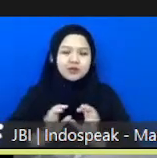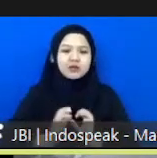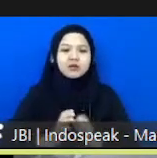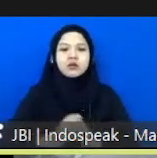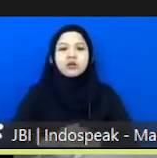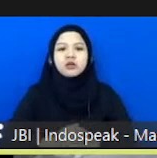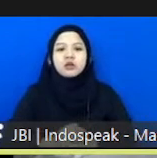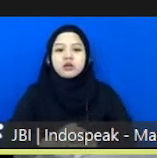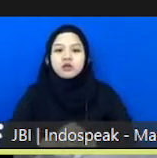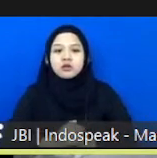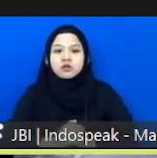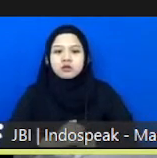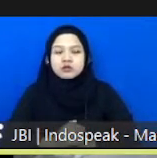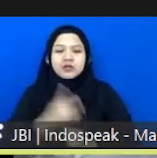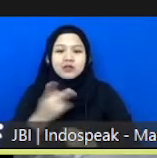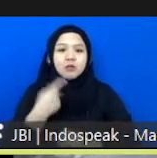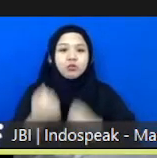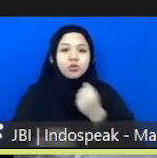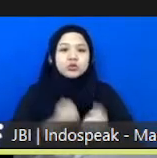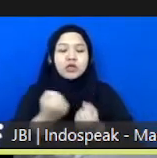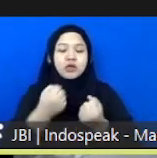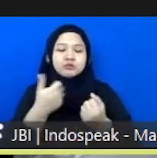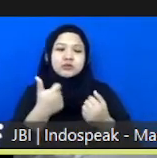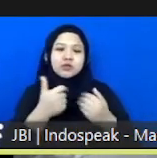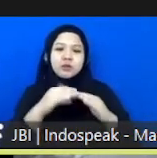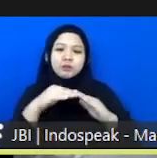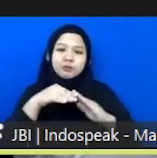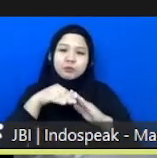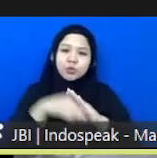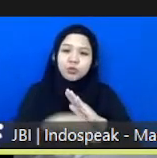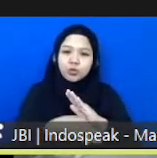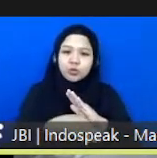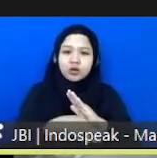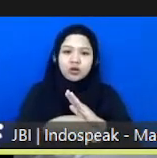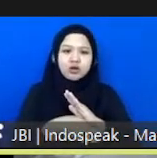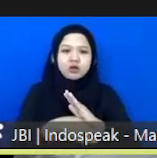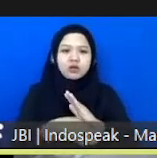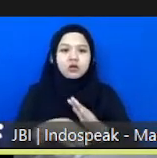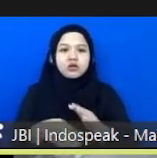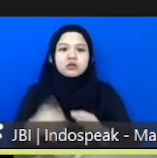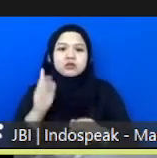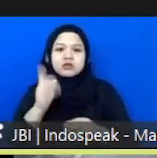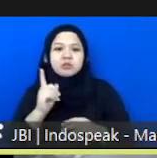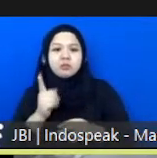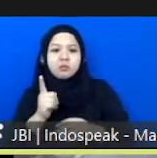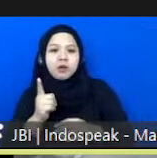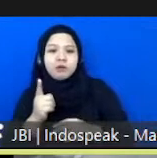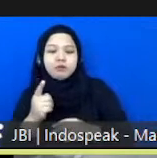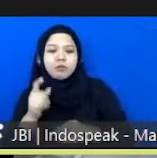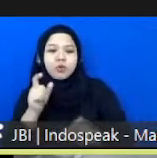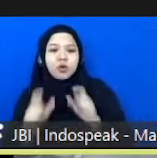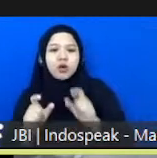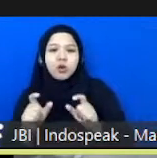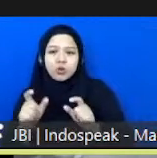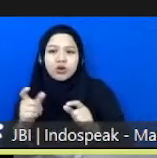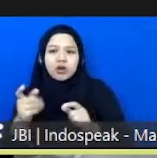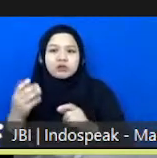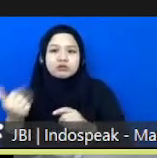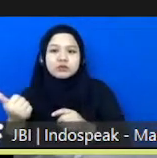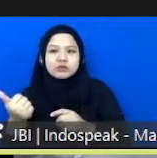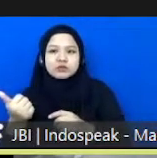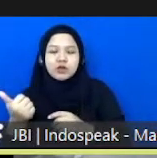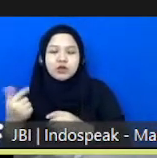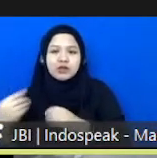stop, until nearly all the local Aedes aegypti carry Wolbachia. Wolbachia is then sustained in